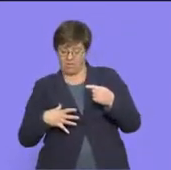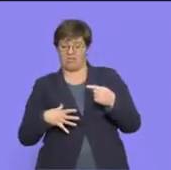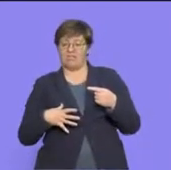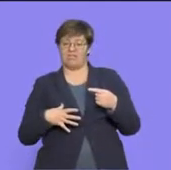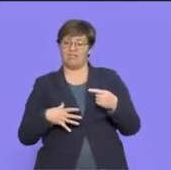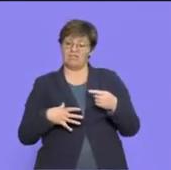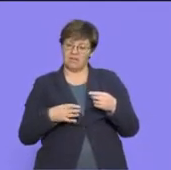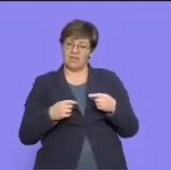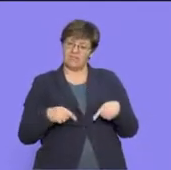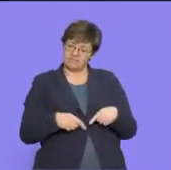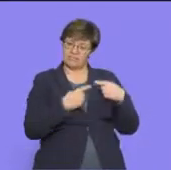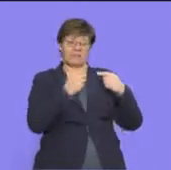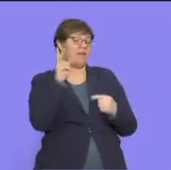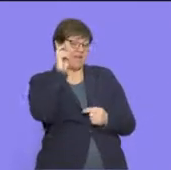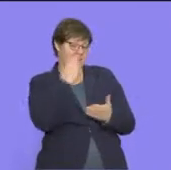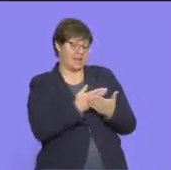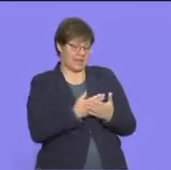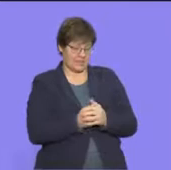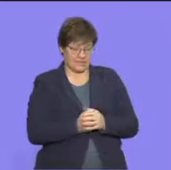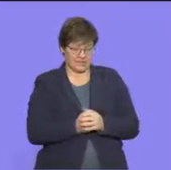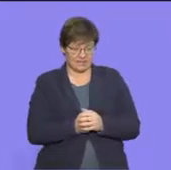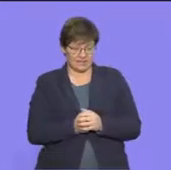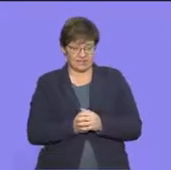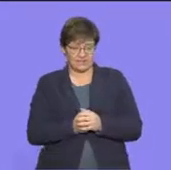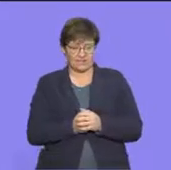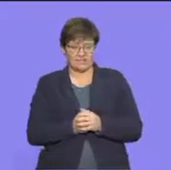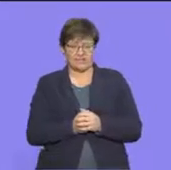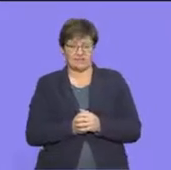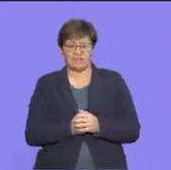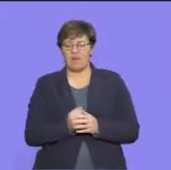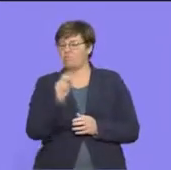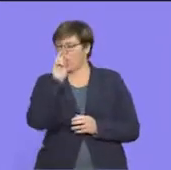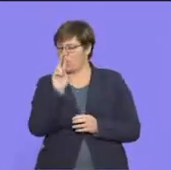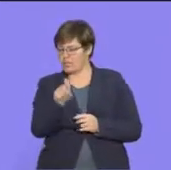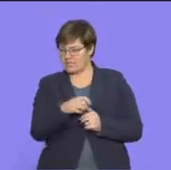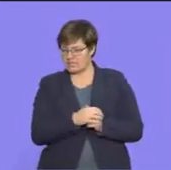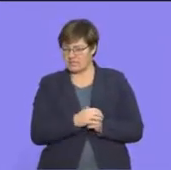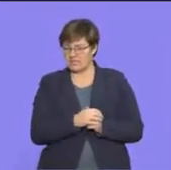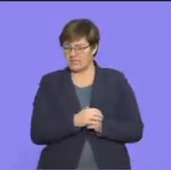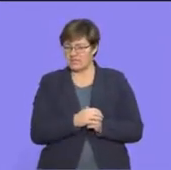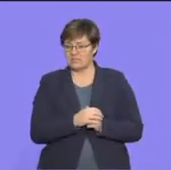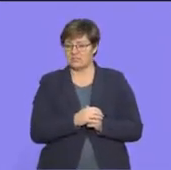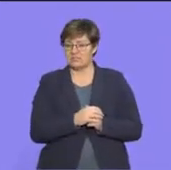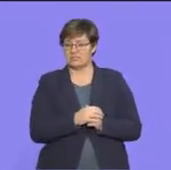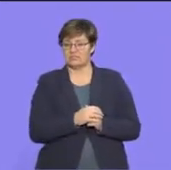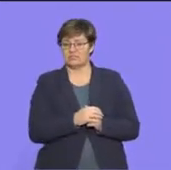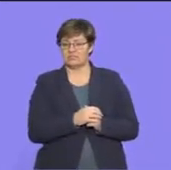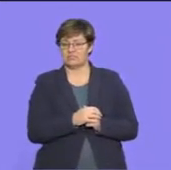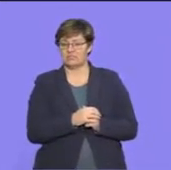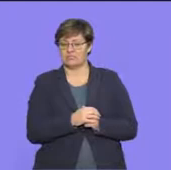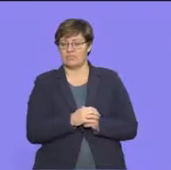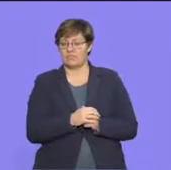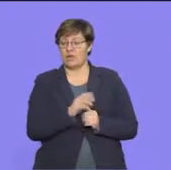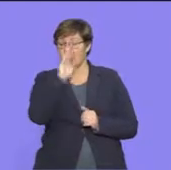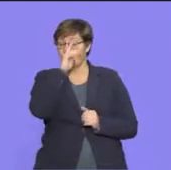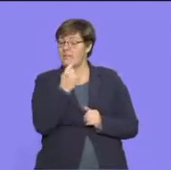can actually hear them. So now guys, now let's have a look at this one. So now I've got everything. Let's go back here.